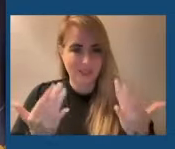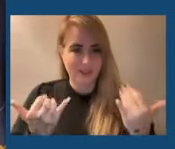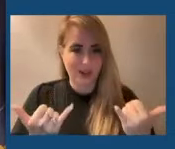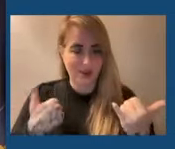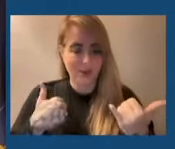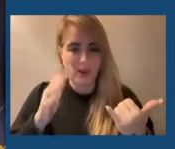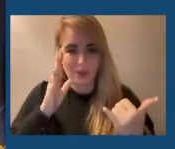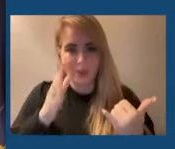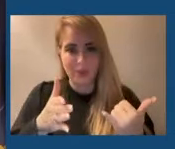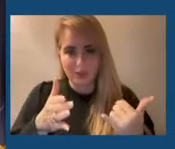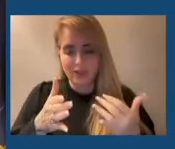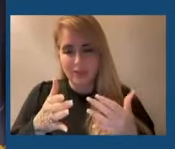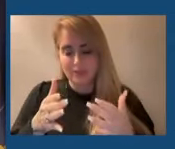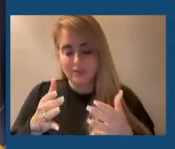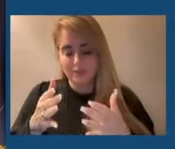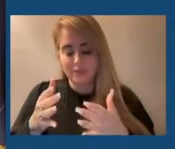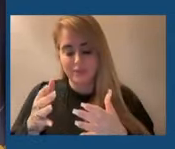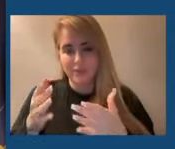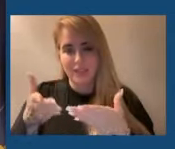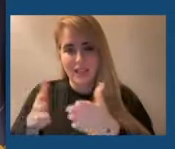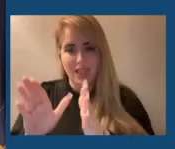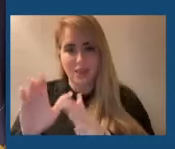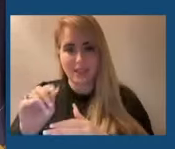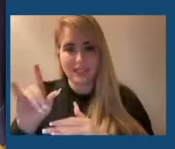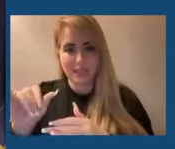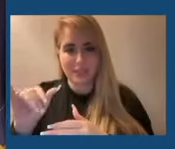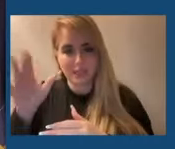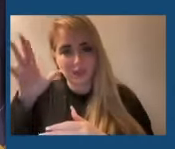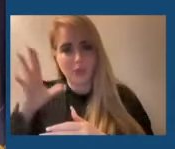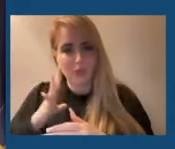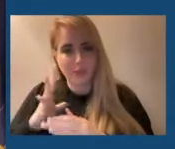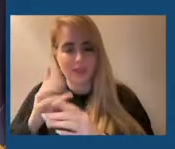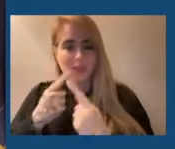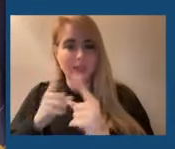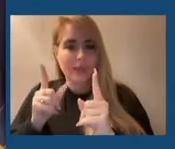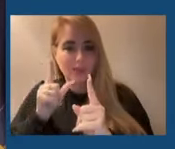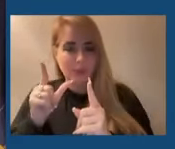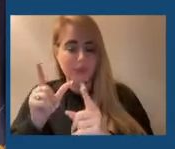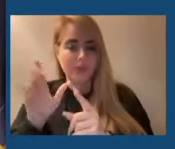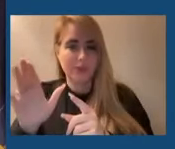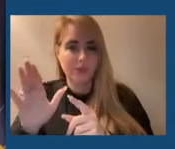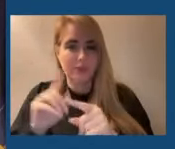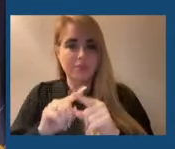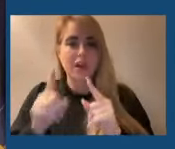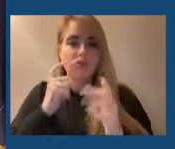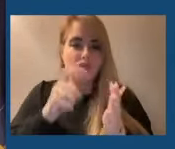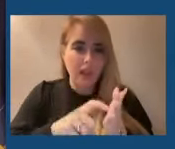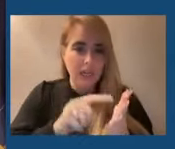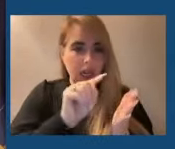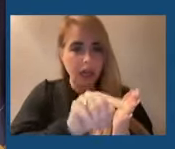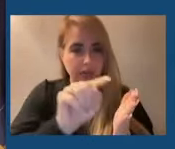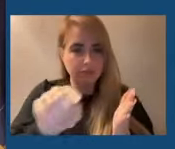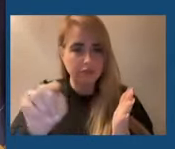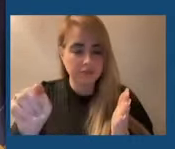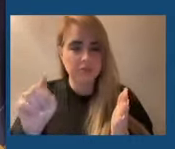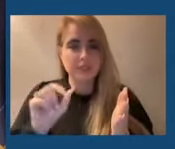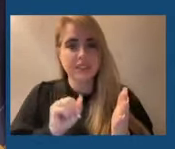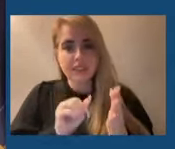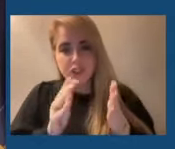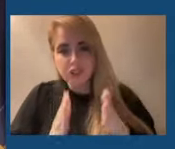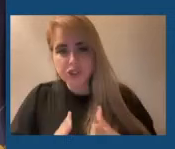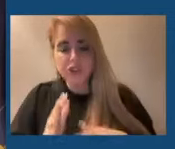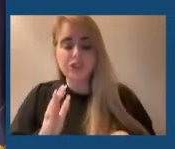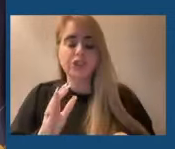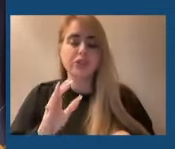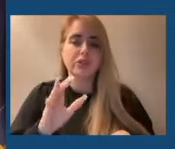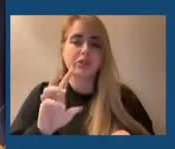leave the Assemblywoman to announce her members, but I do want to recognize Senator Lee Ricomri. I want to recognize Senator Brad